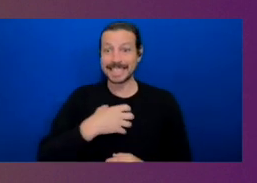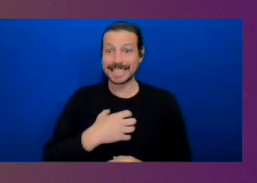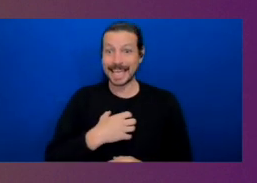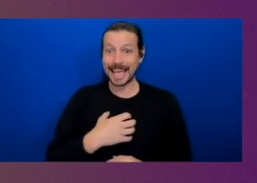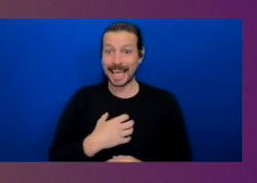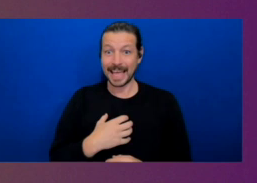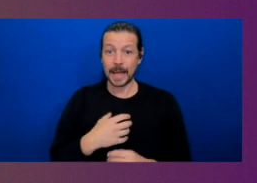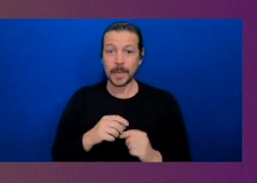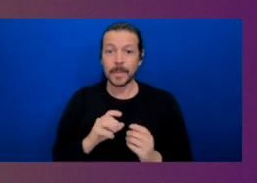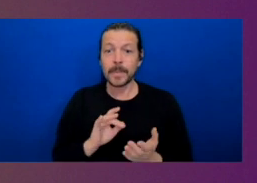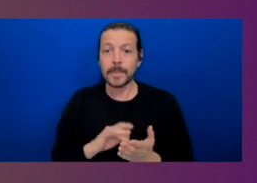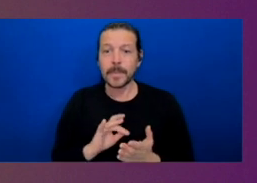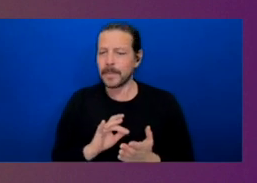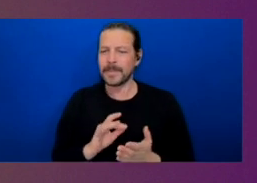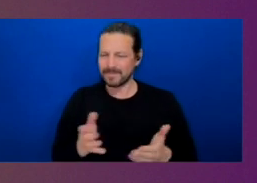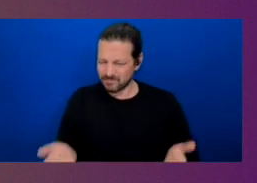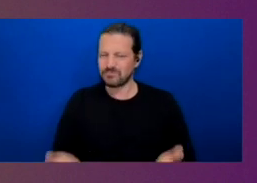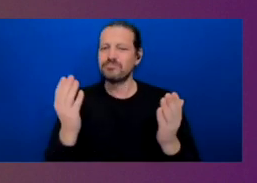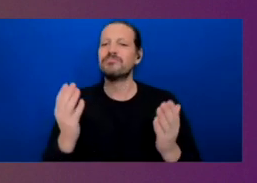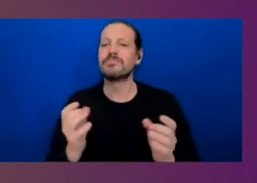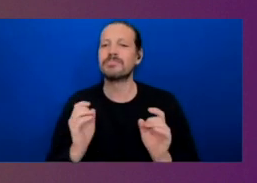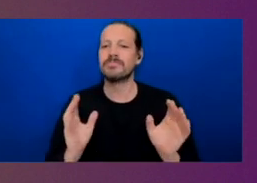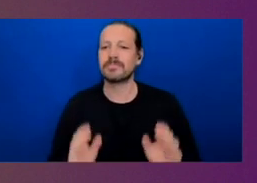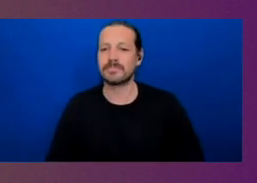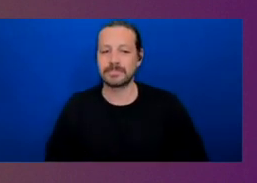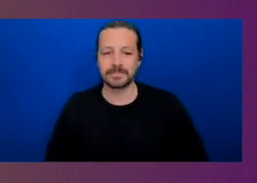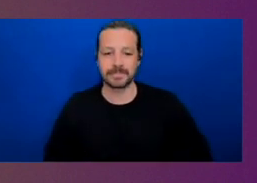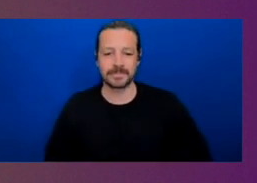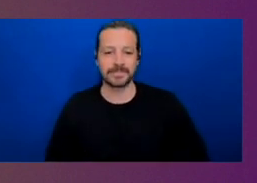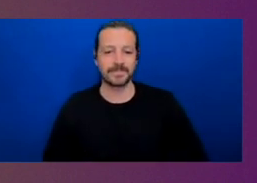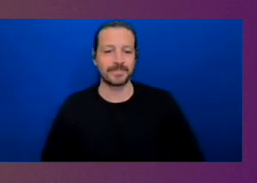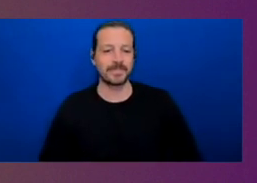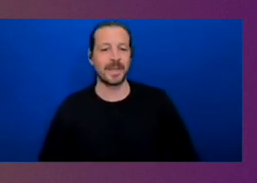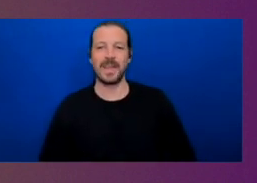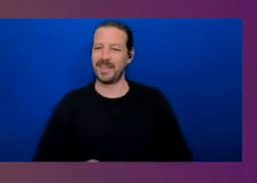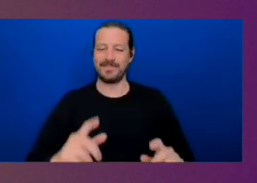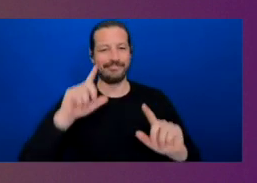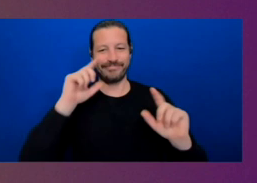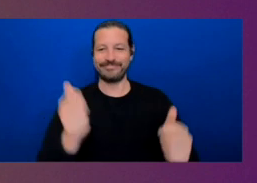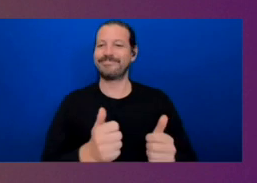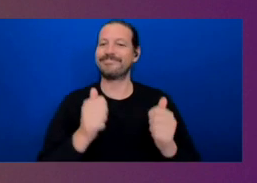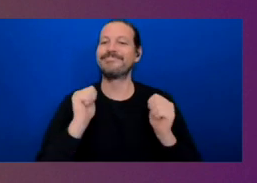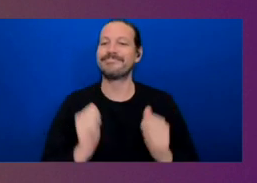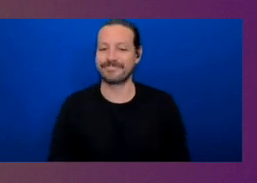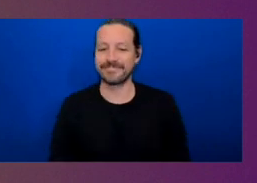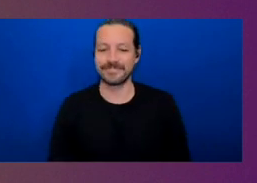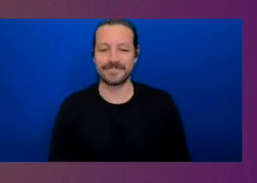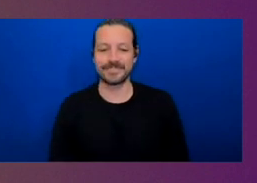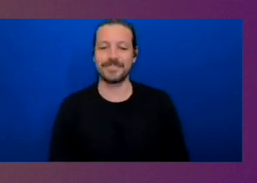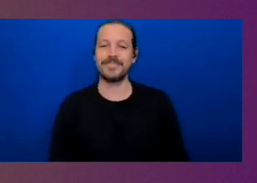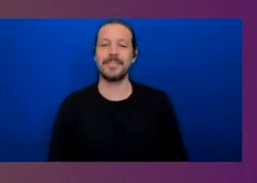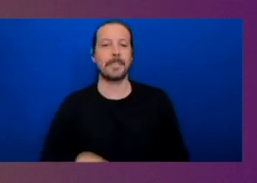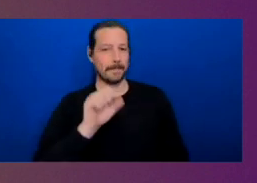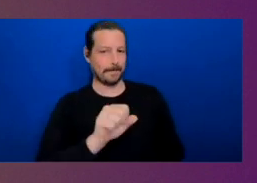you do, it's vital. I love that. I think that's absolutely brilliant. Yeah, I mean, I often talk